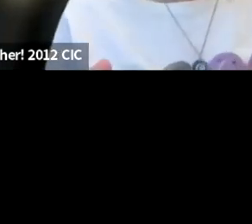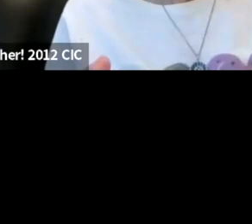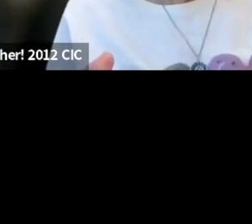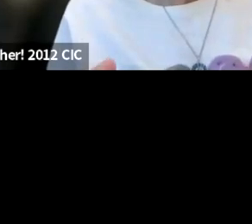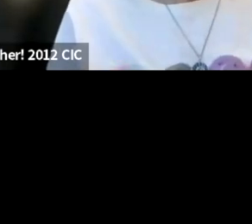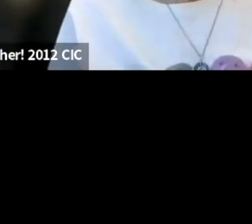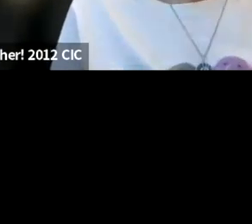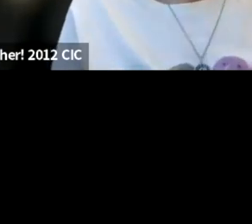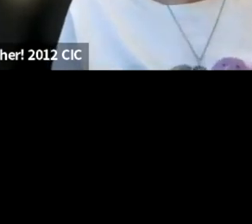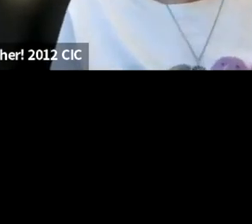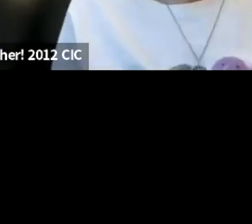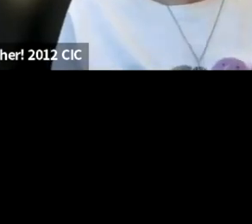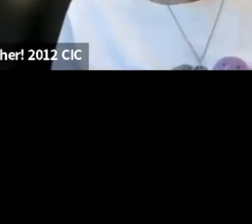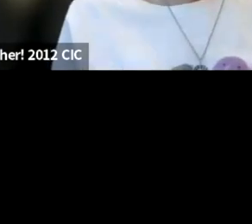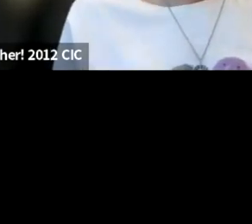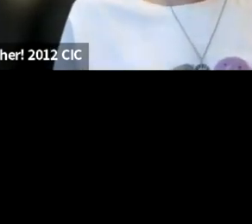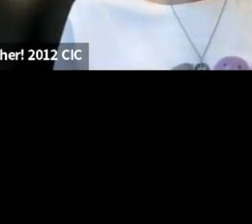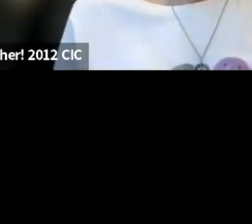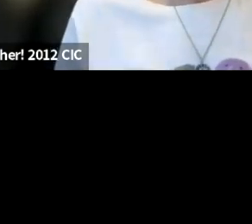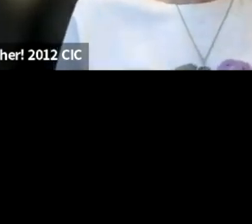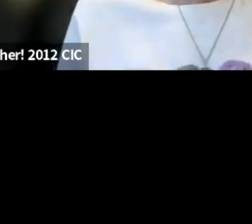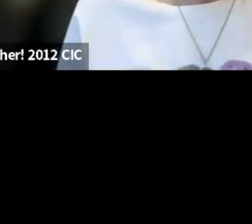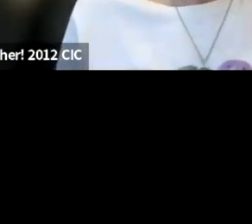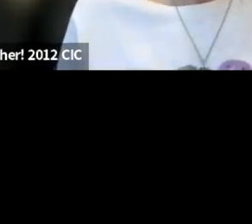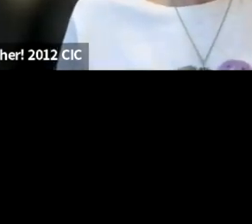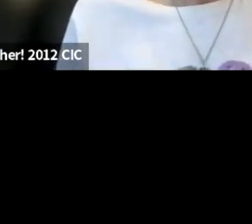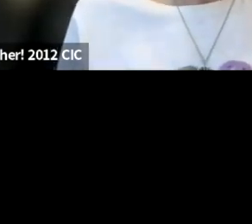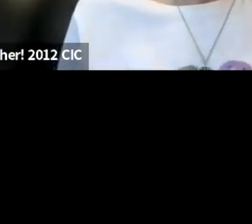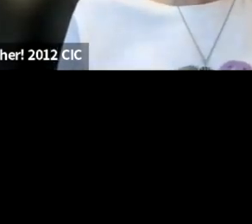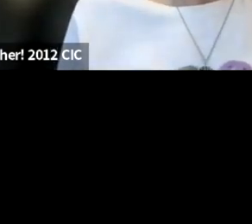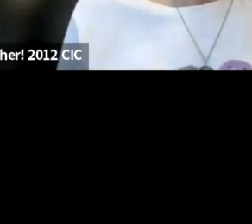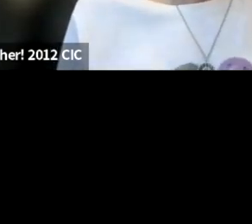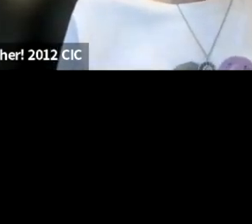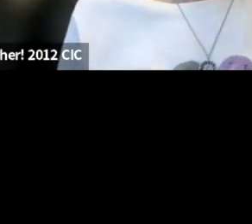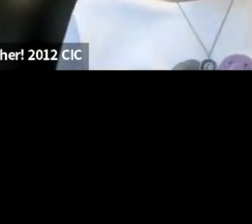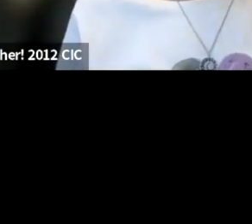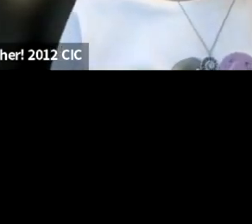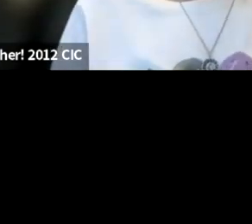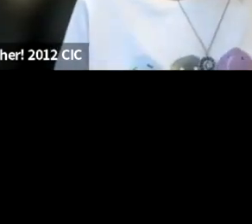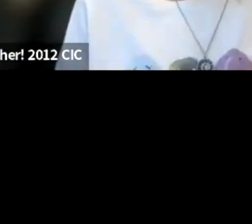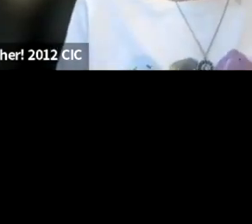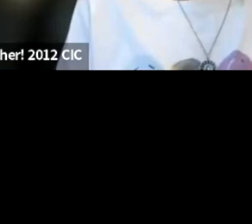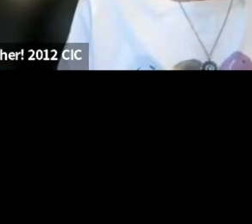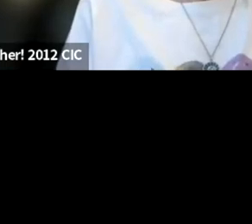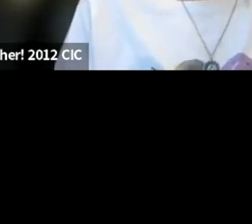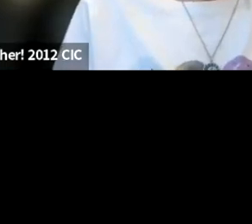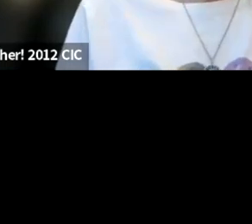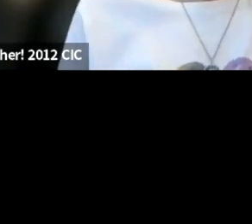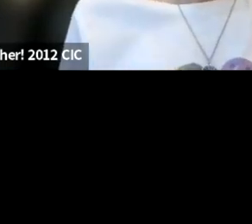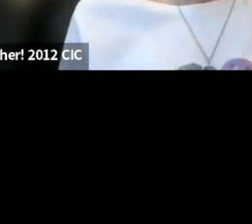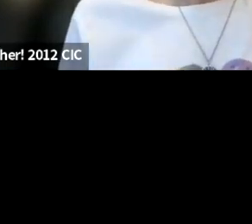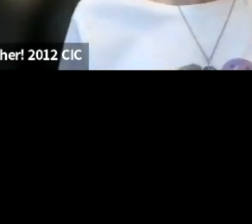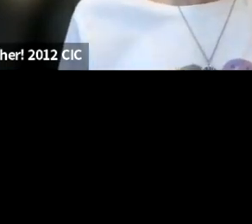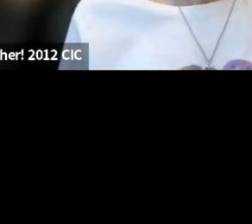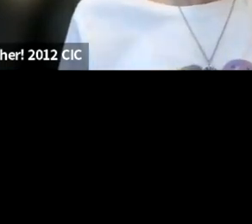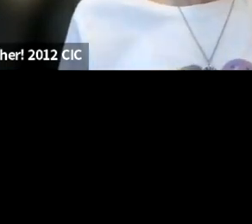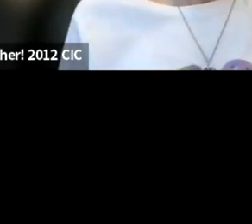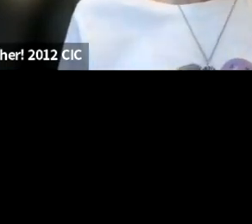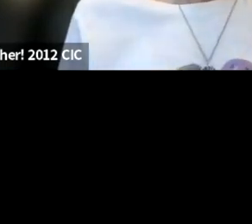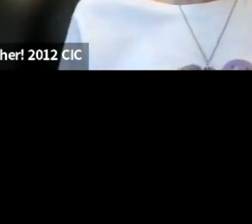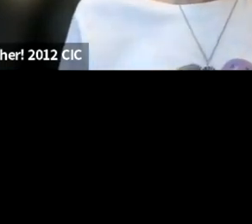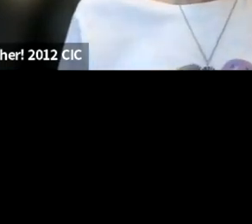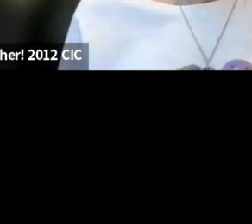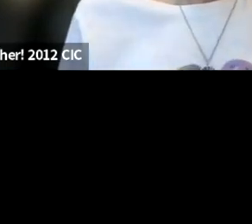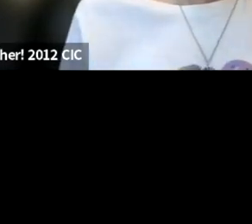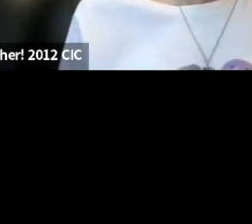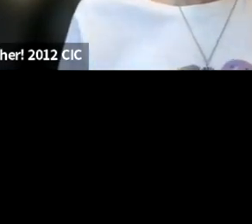so long as it's family friendly, because that's always been a kind of a criteria for the venues that we've used. You know,